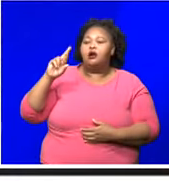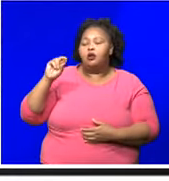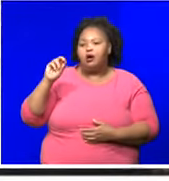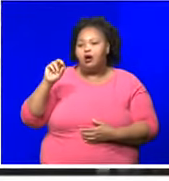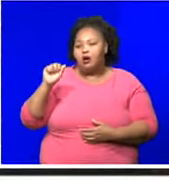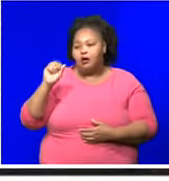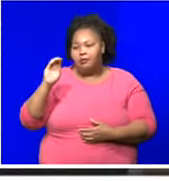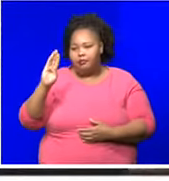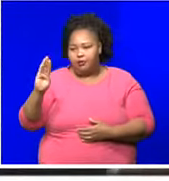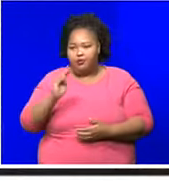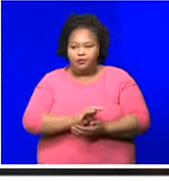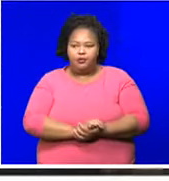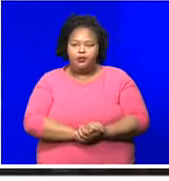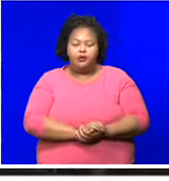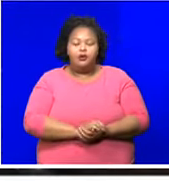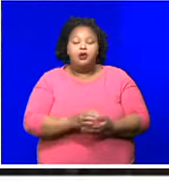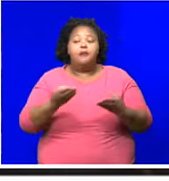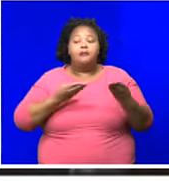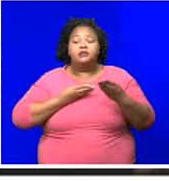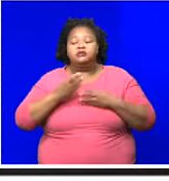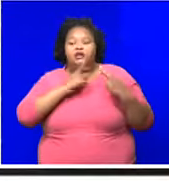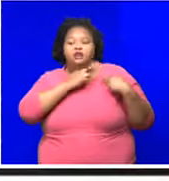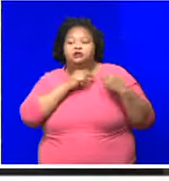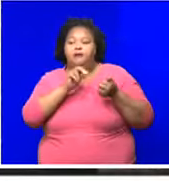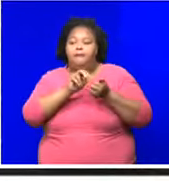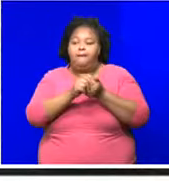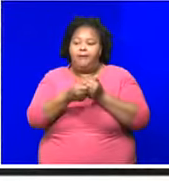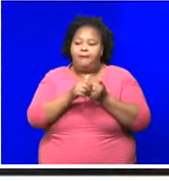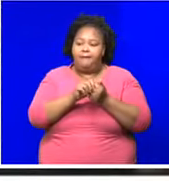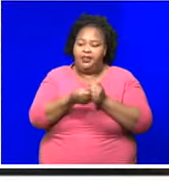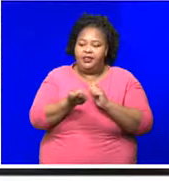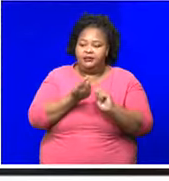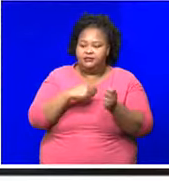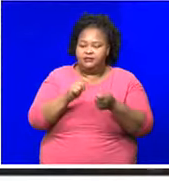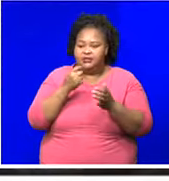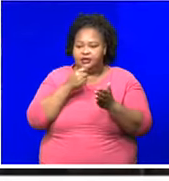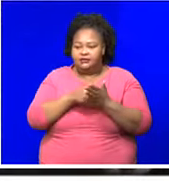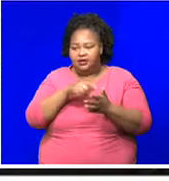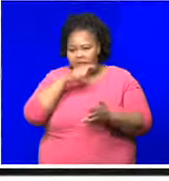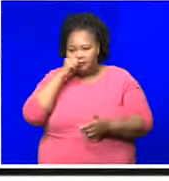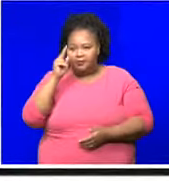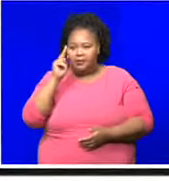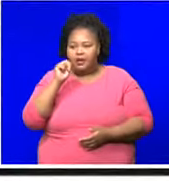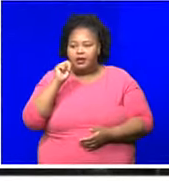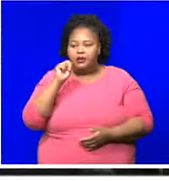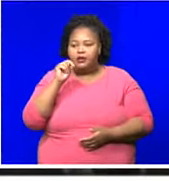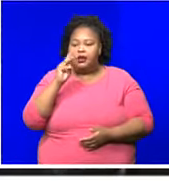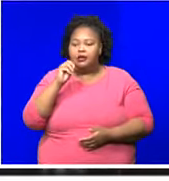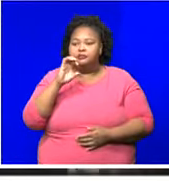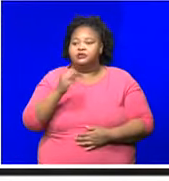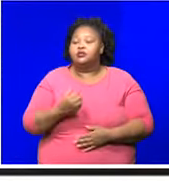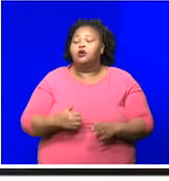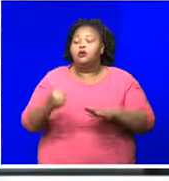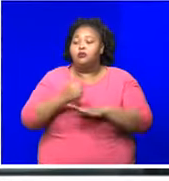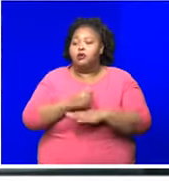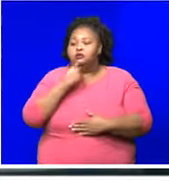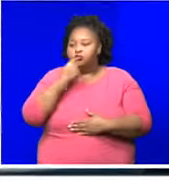Chief Executive Officer Mavila Vilani says most problems that were faced by the corporation were caused by cash flow